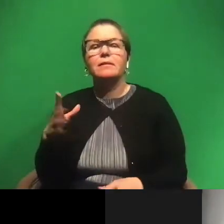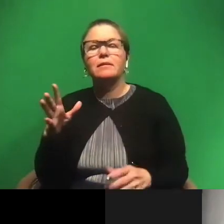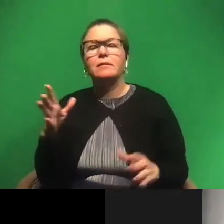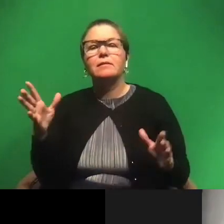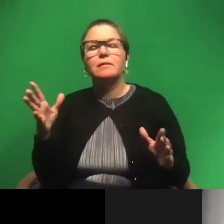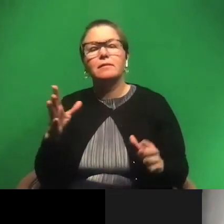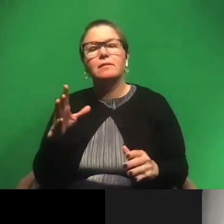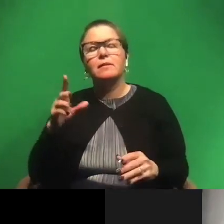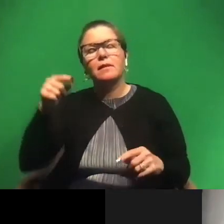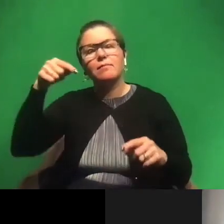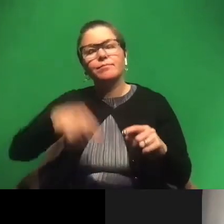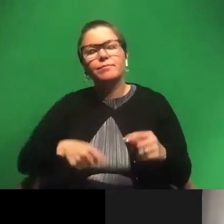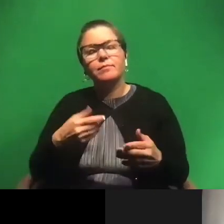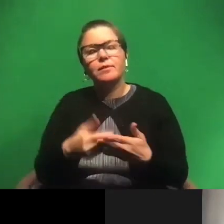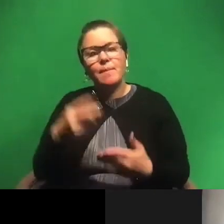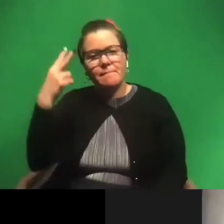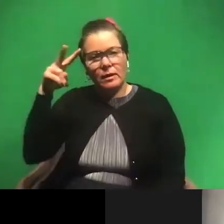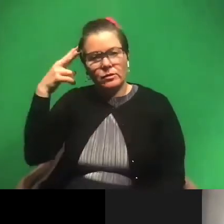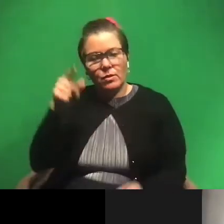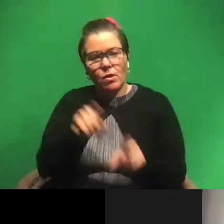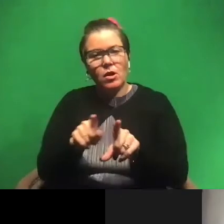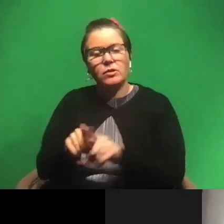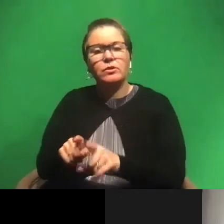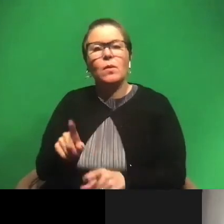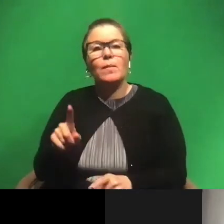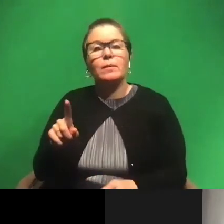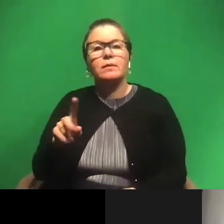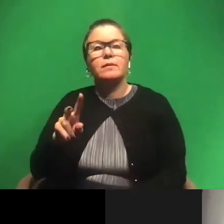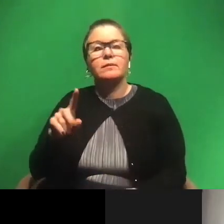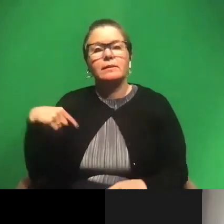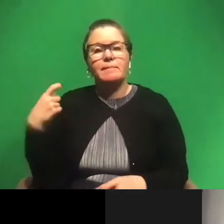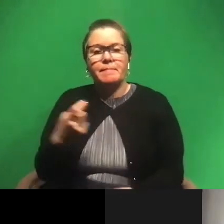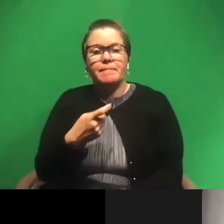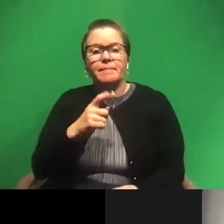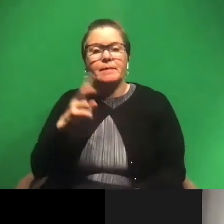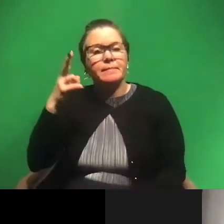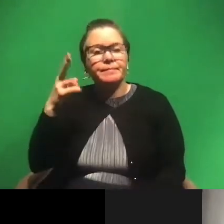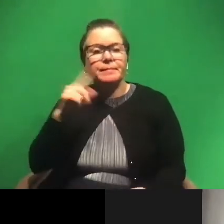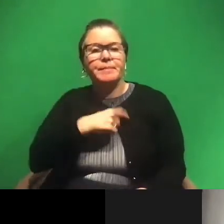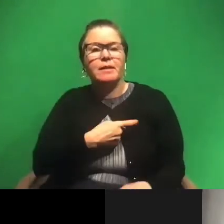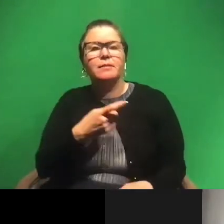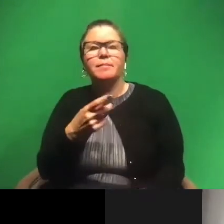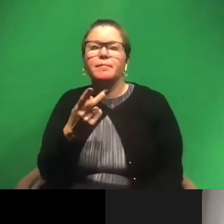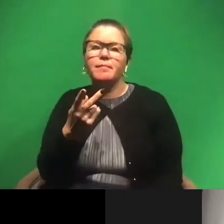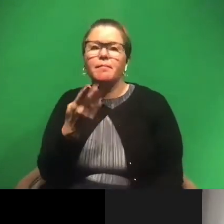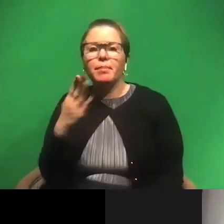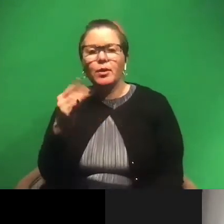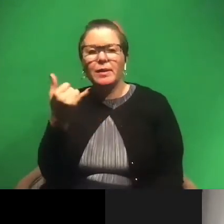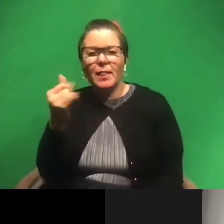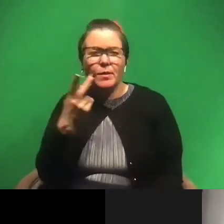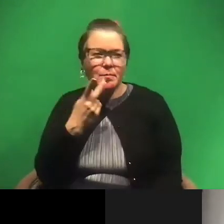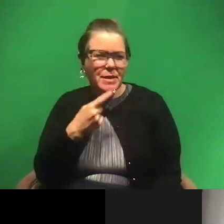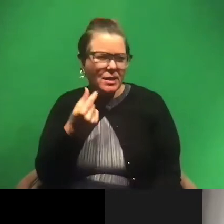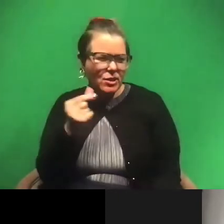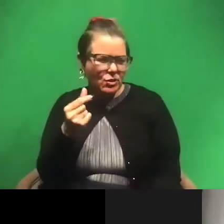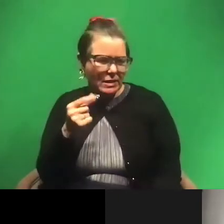into Mexico as well. So in Spanish, they're called blue and yellow abalone. Pink and green are blue and yellow. I don't remember. I think it's green